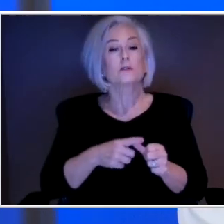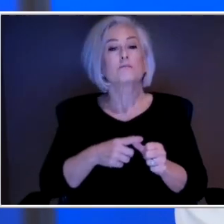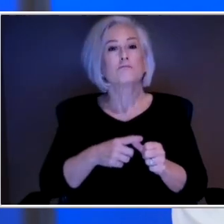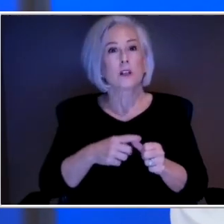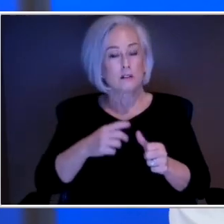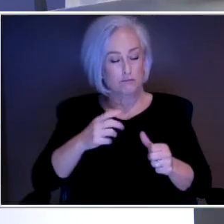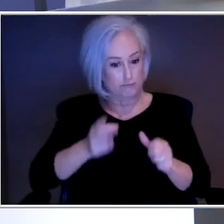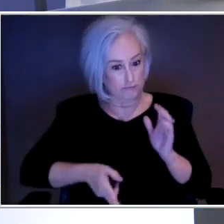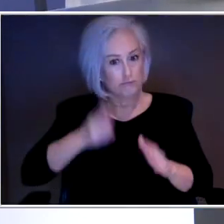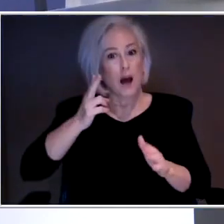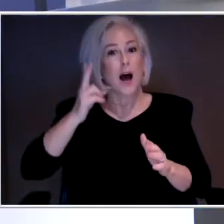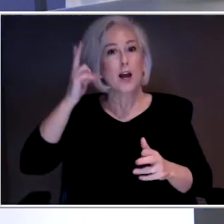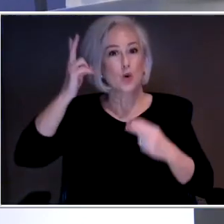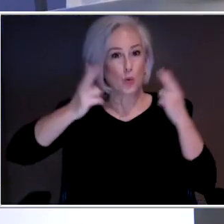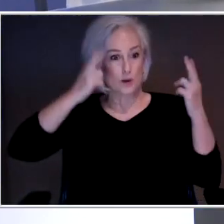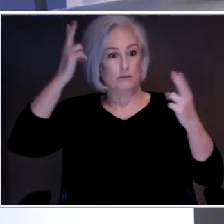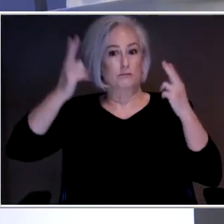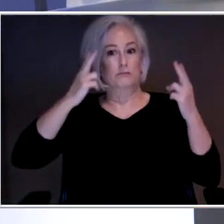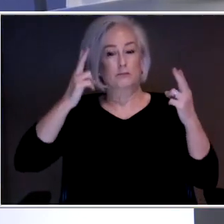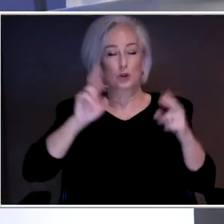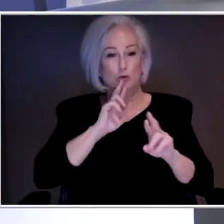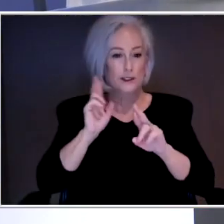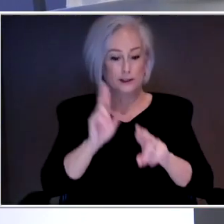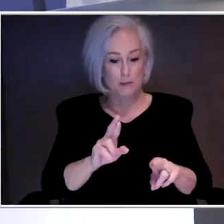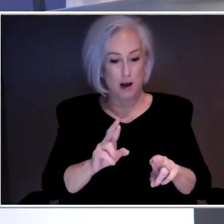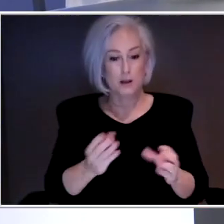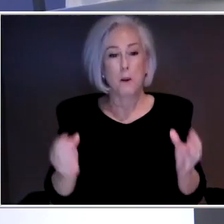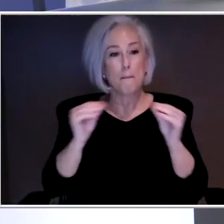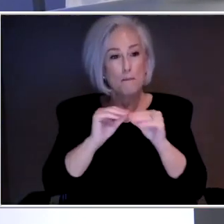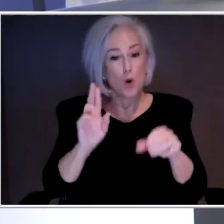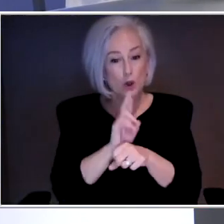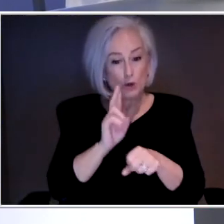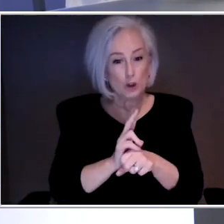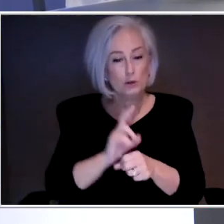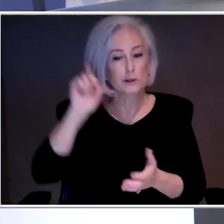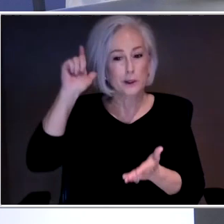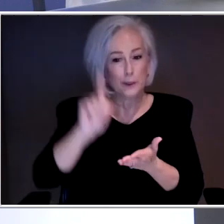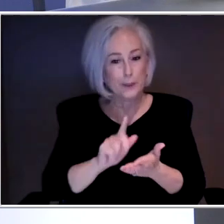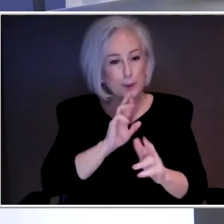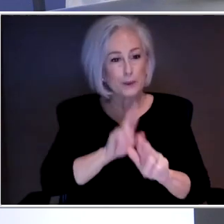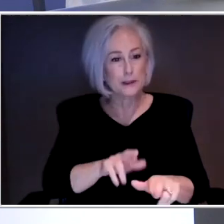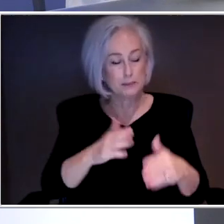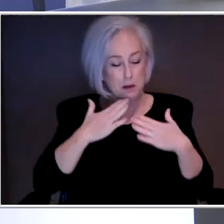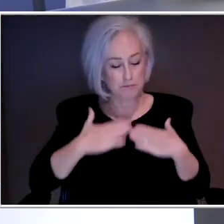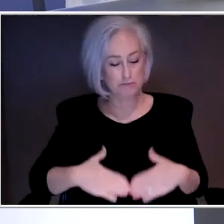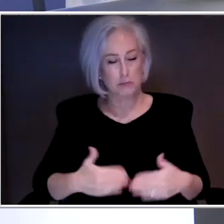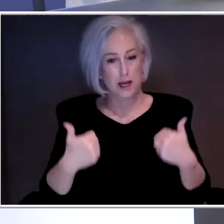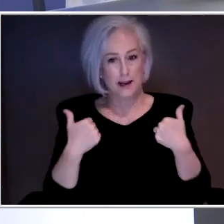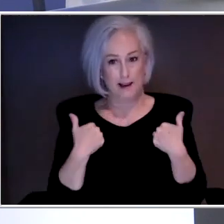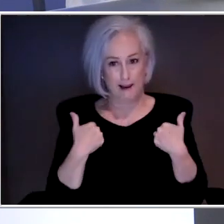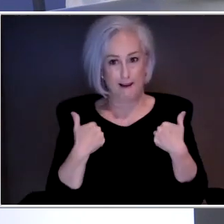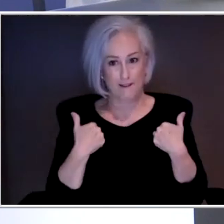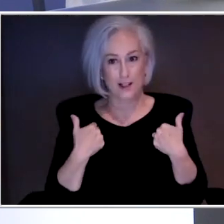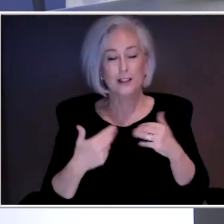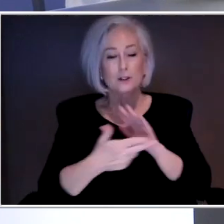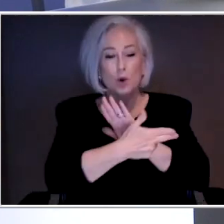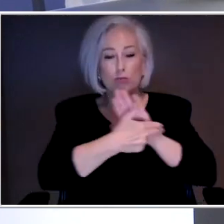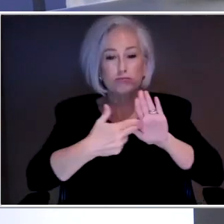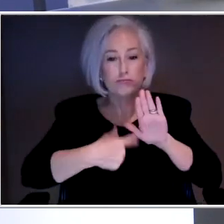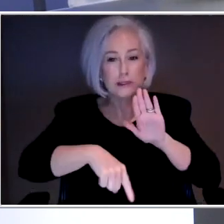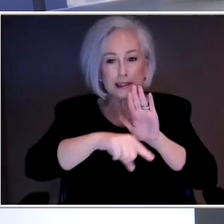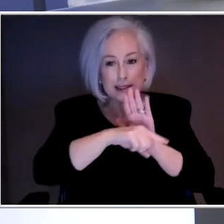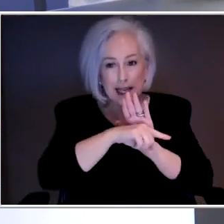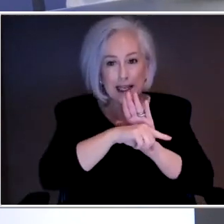setting. And when it comes to the stigma and the very real dangers that can happen if you're not taking it under a